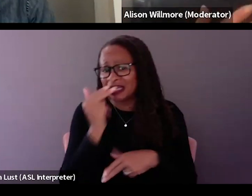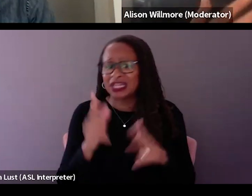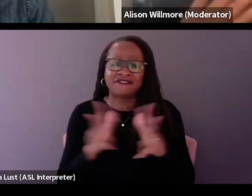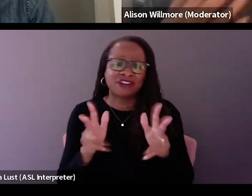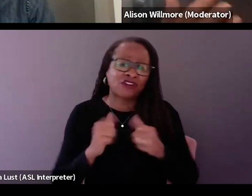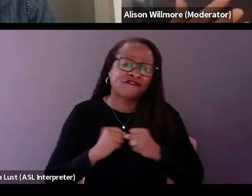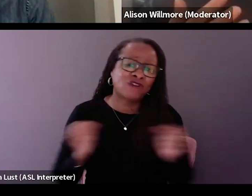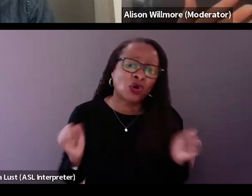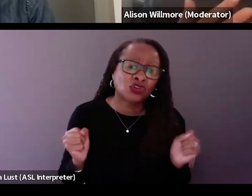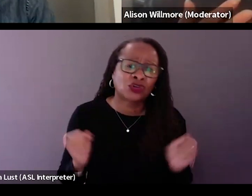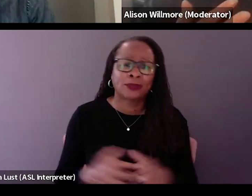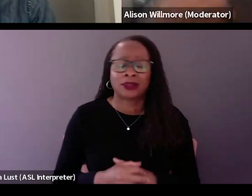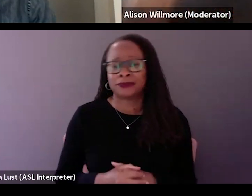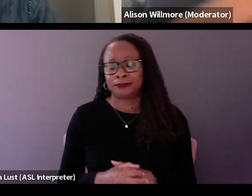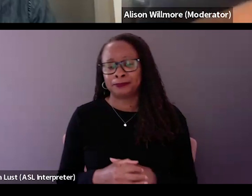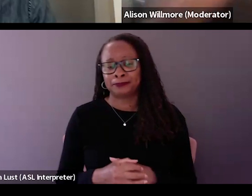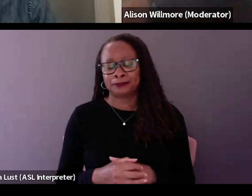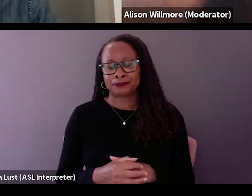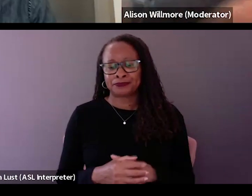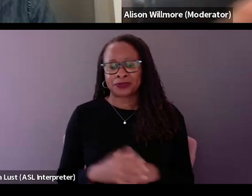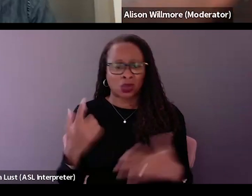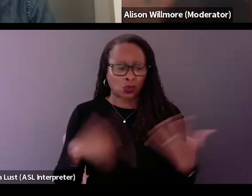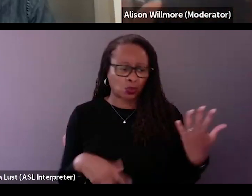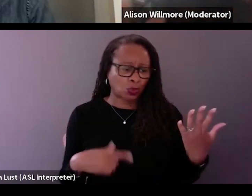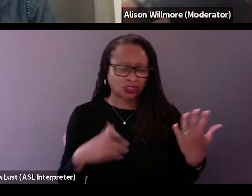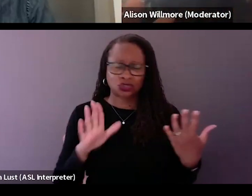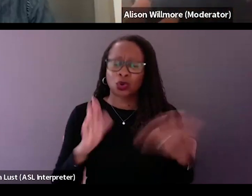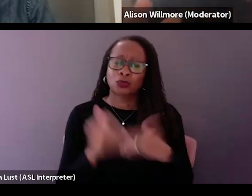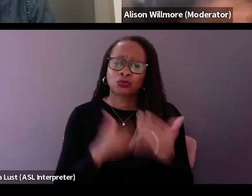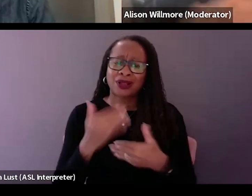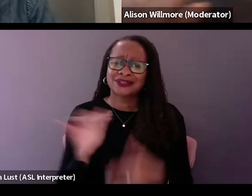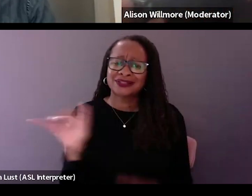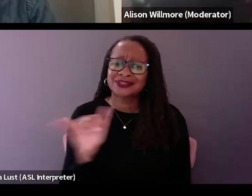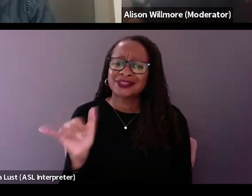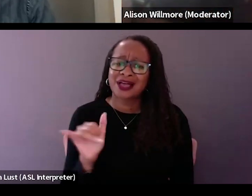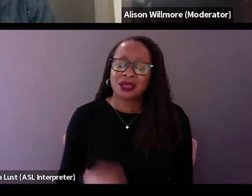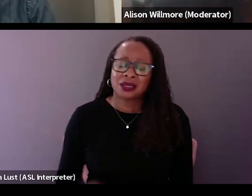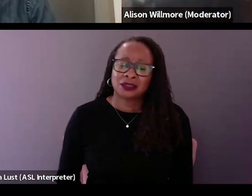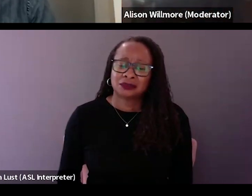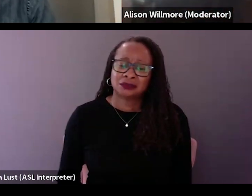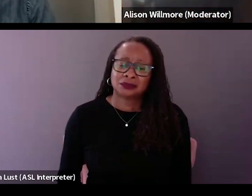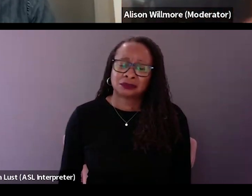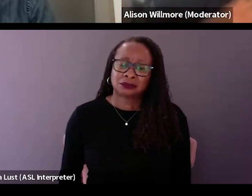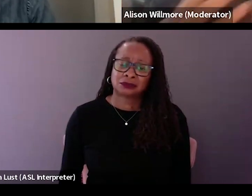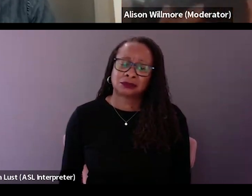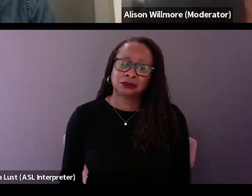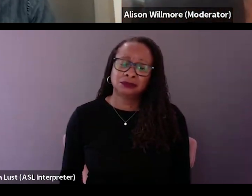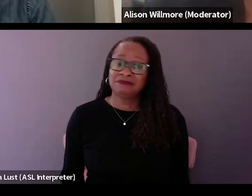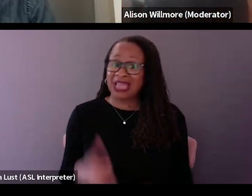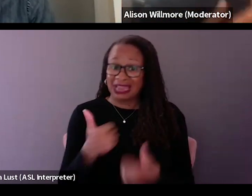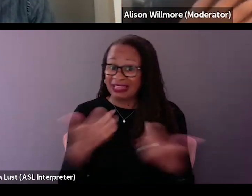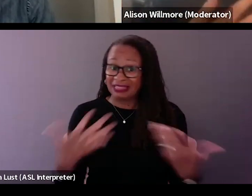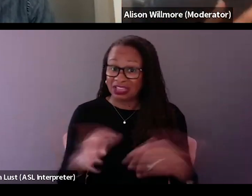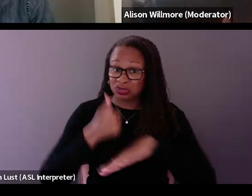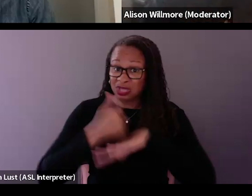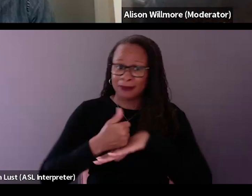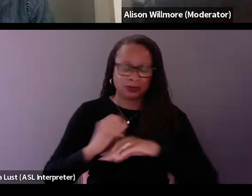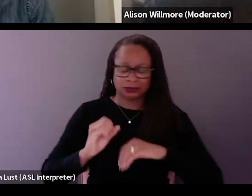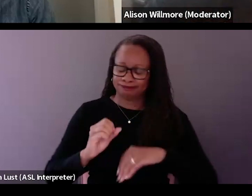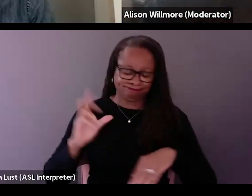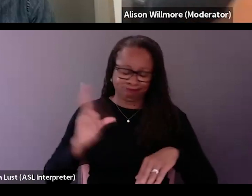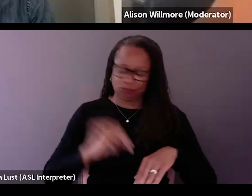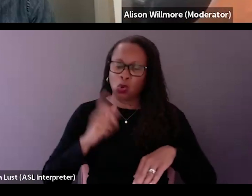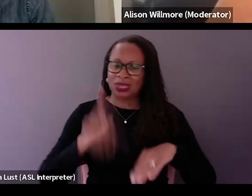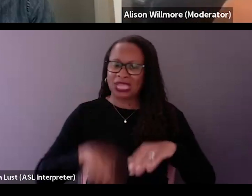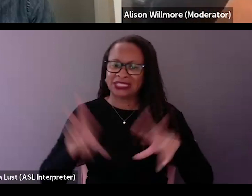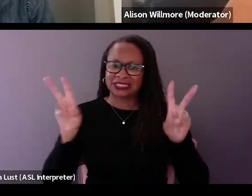process like? Like, were there things ever that you kind of established were off the table in terms of topics? Were there moments where you're getting into heavier